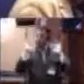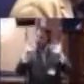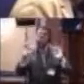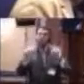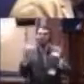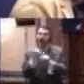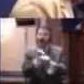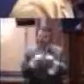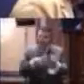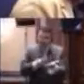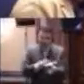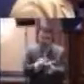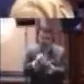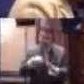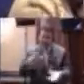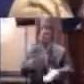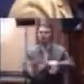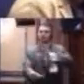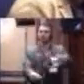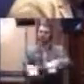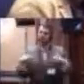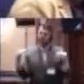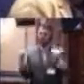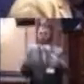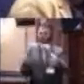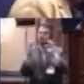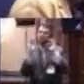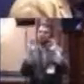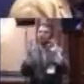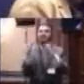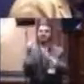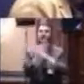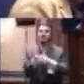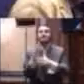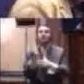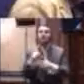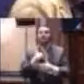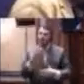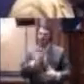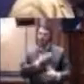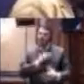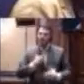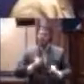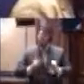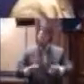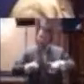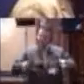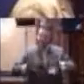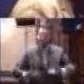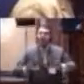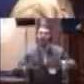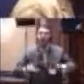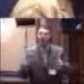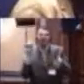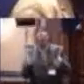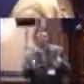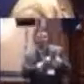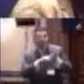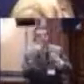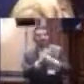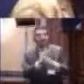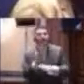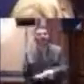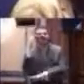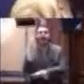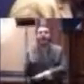about ensuring that changes are deep-rooted and should be what's required. Am I allowed one more minute, or